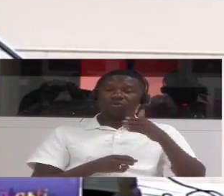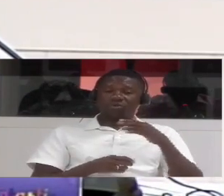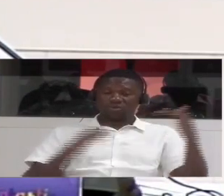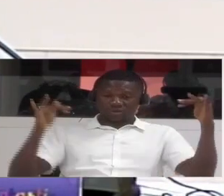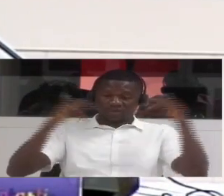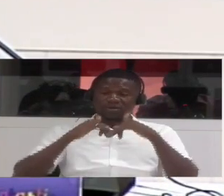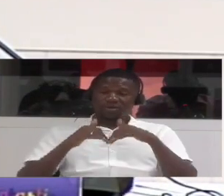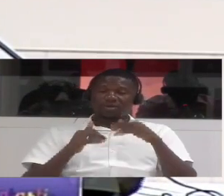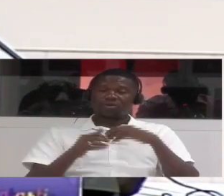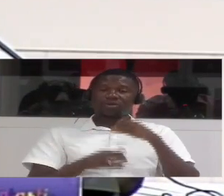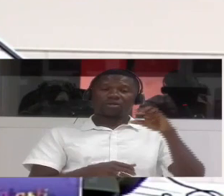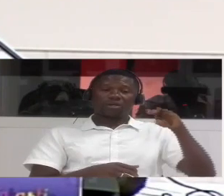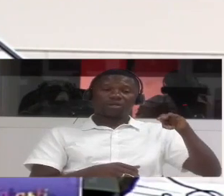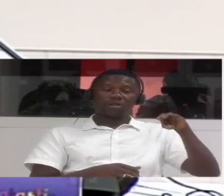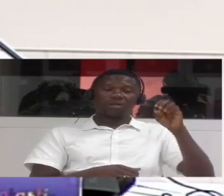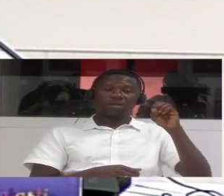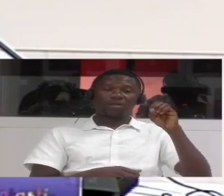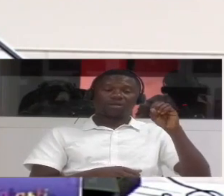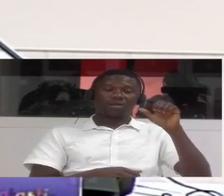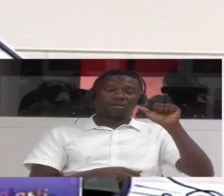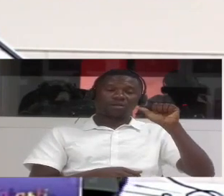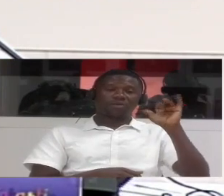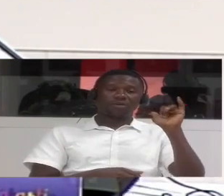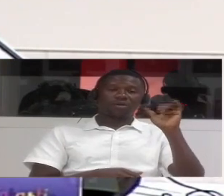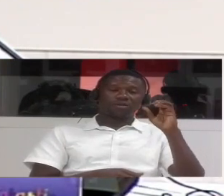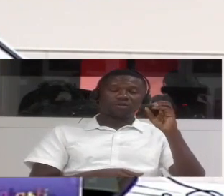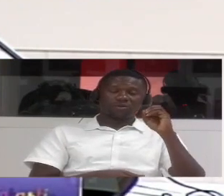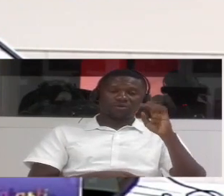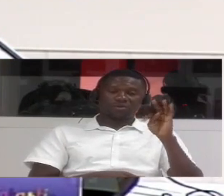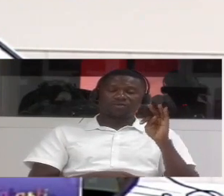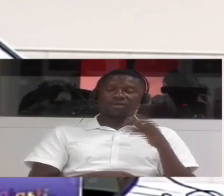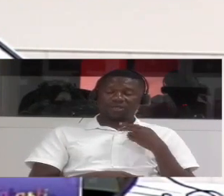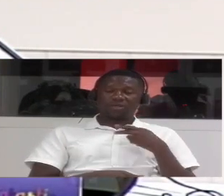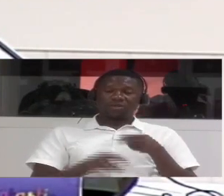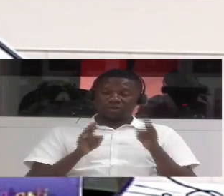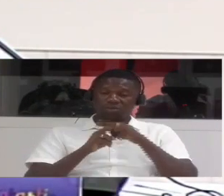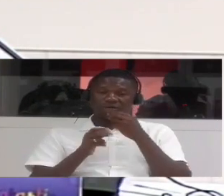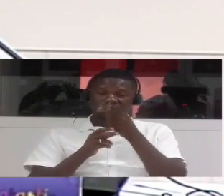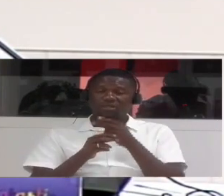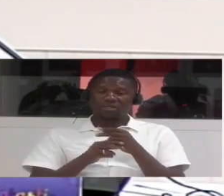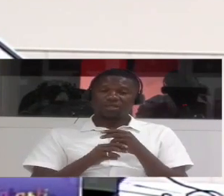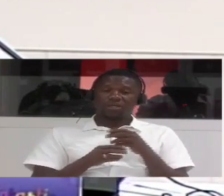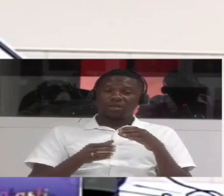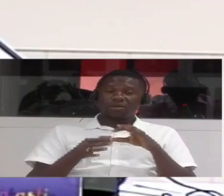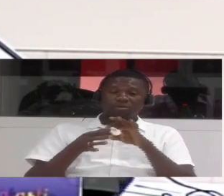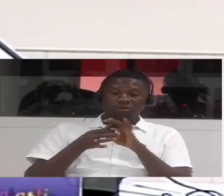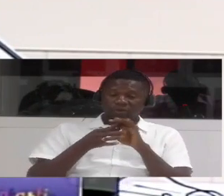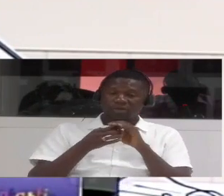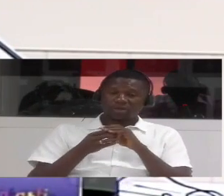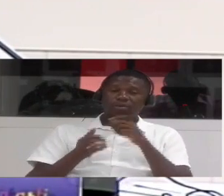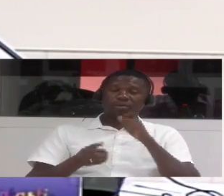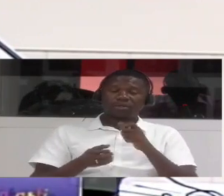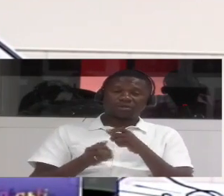called the NECONF, and then in his report, he reported that the organizers of the NECONF didn't provide enough food